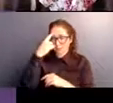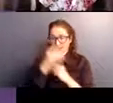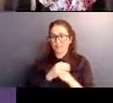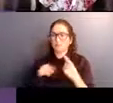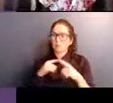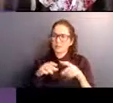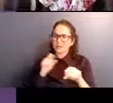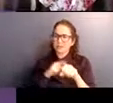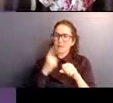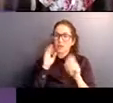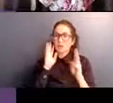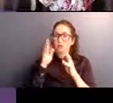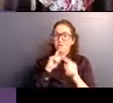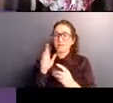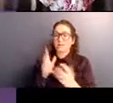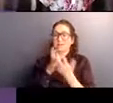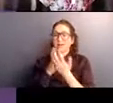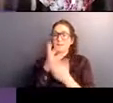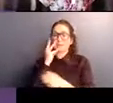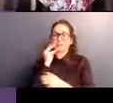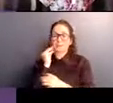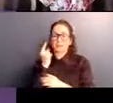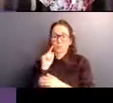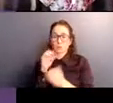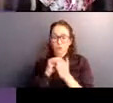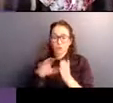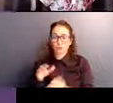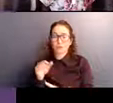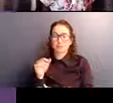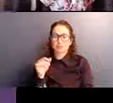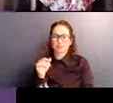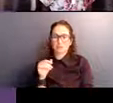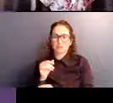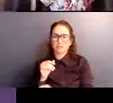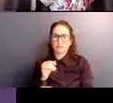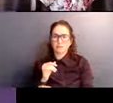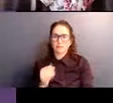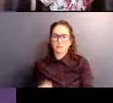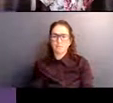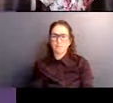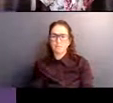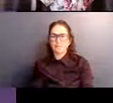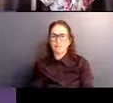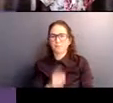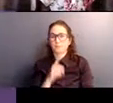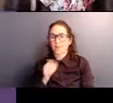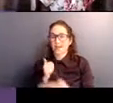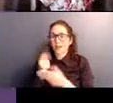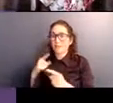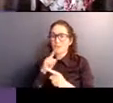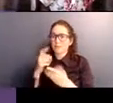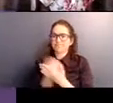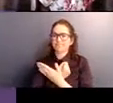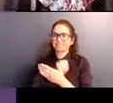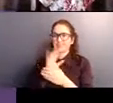time to create adaptive experiences for our students, we are helping them to actually optimize their brain function